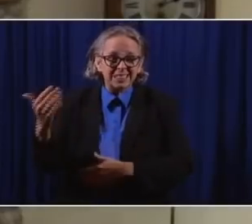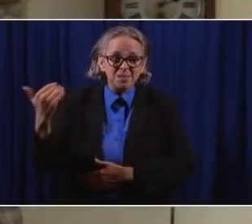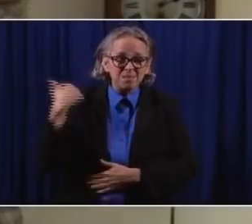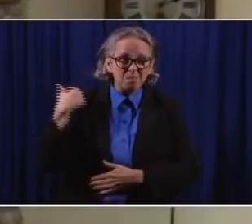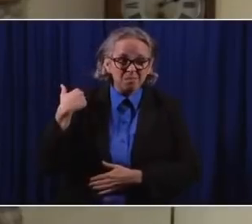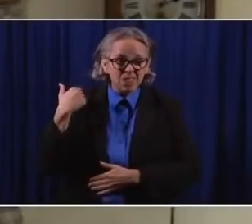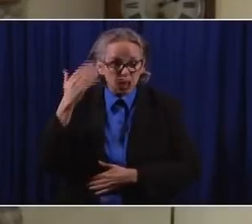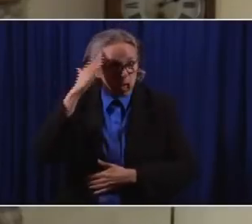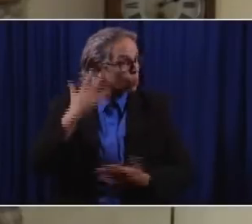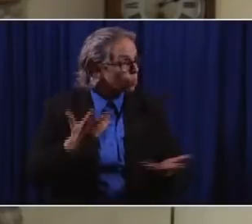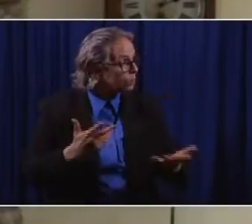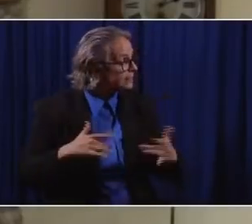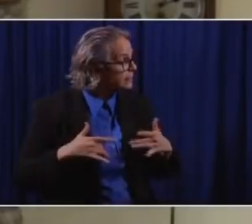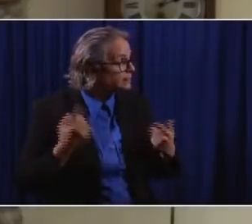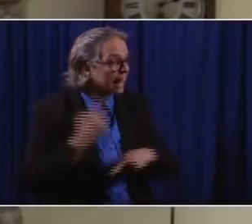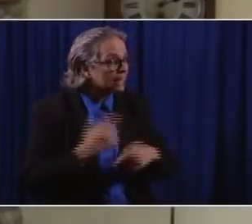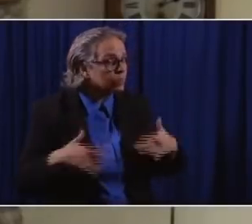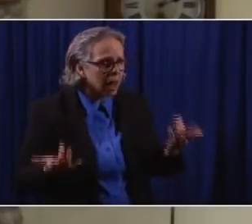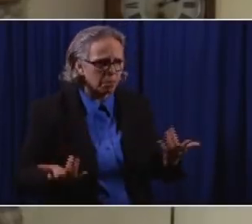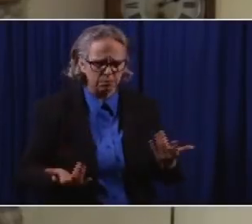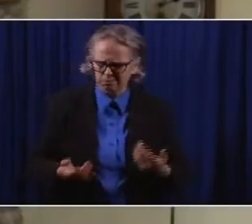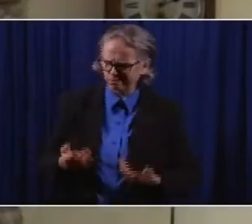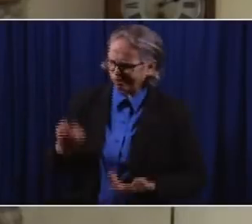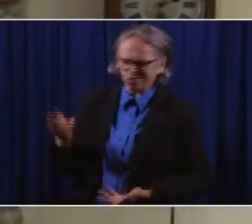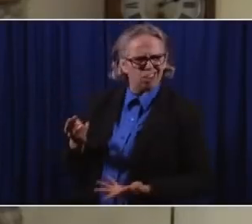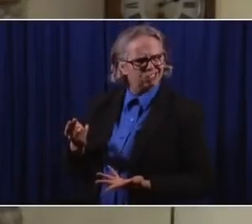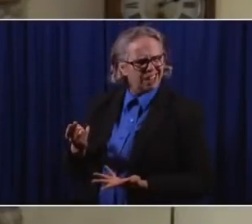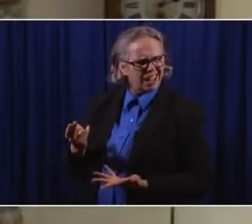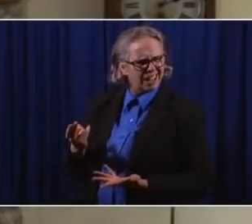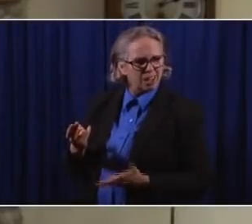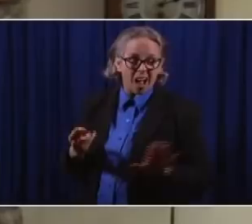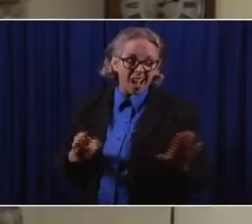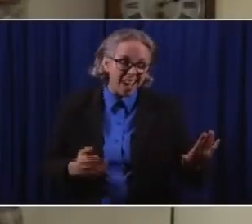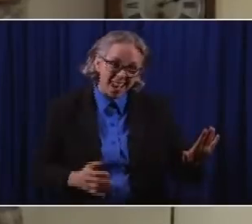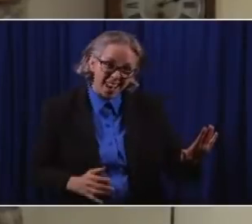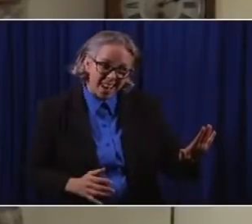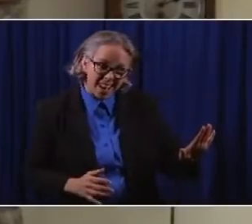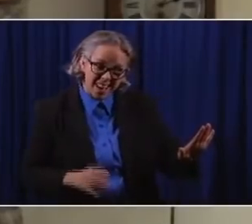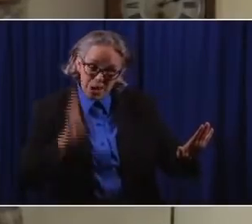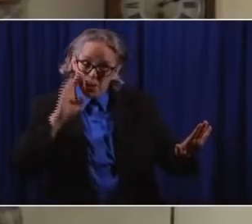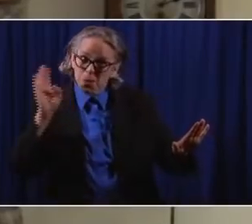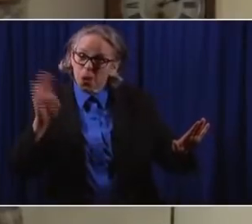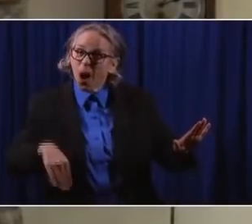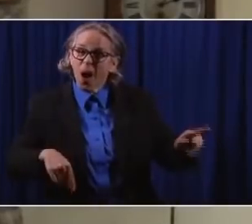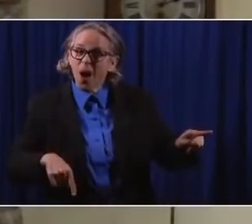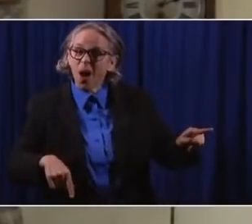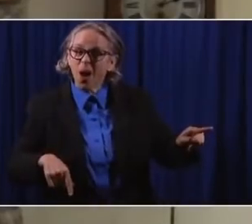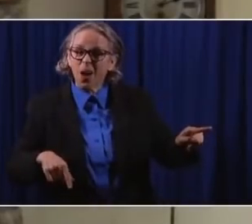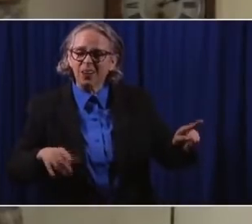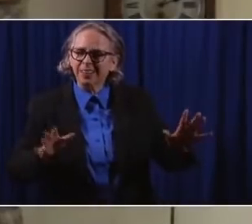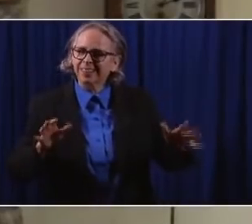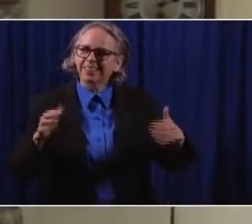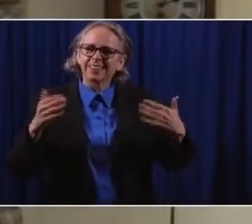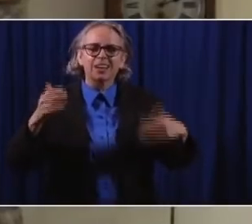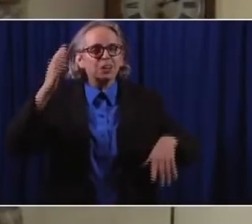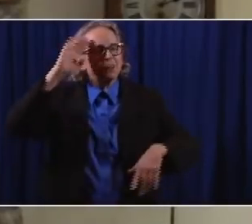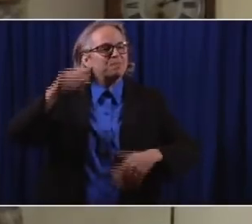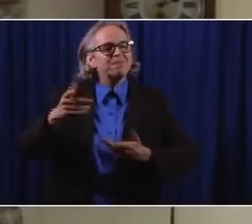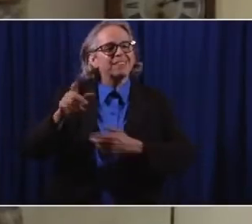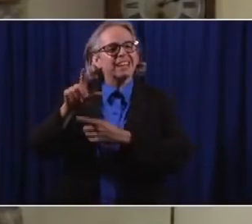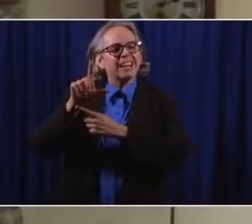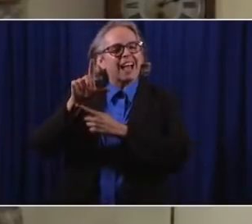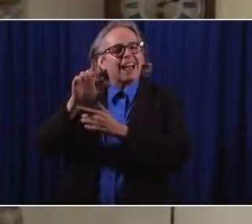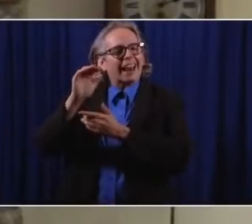But he said, "What we should be doing today?" I said, "No." He said, "Well, we should be at the Little Brown Jug today." So the Little Brown Jug is